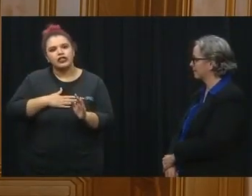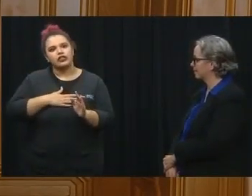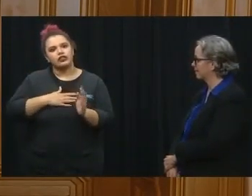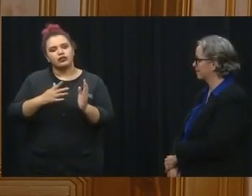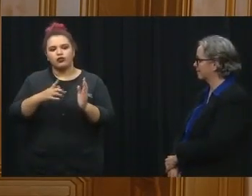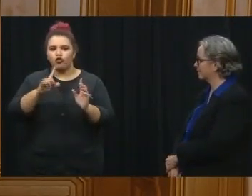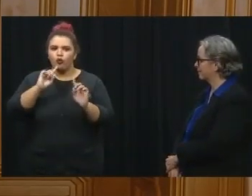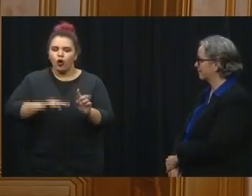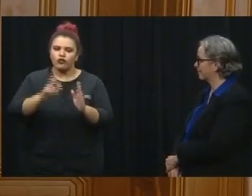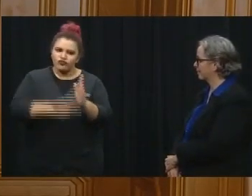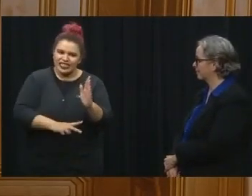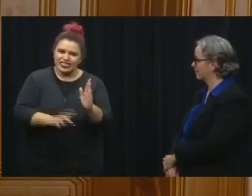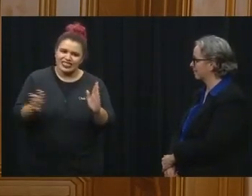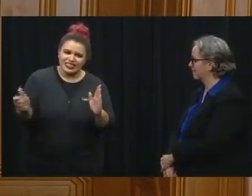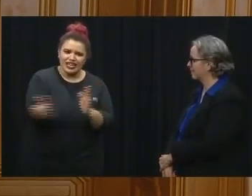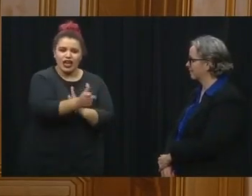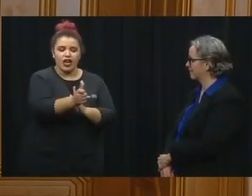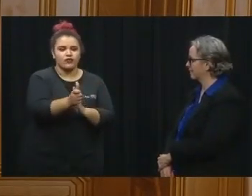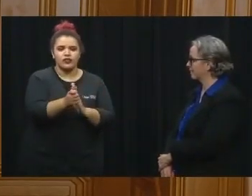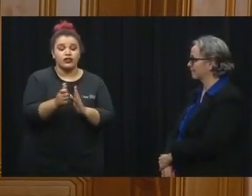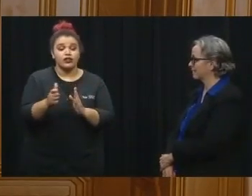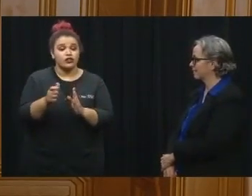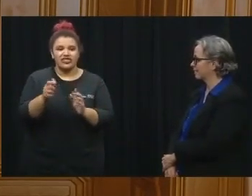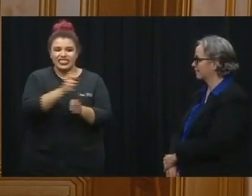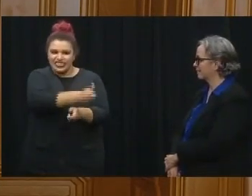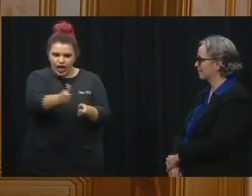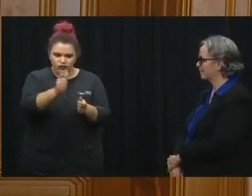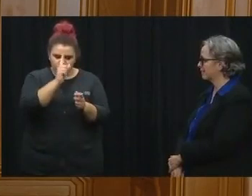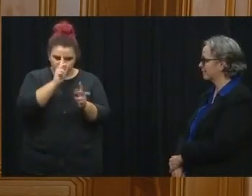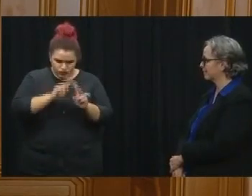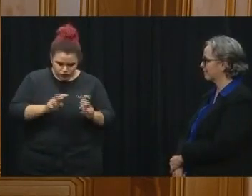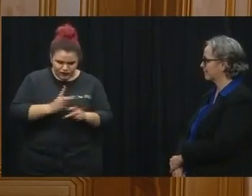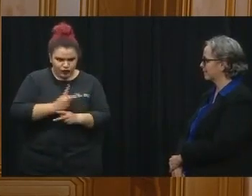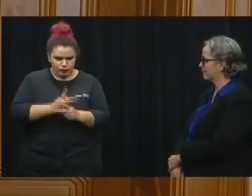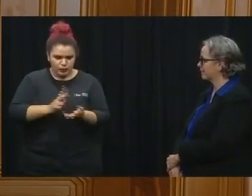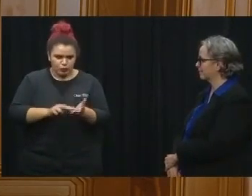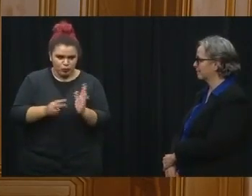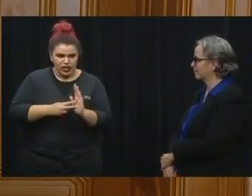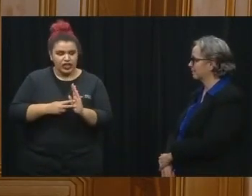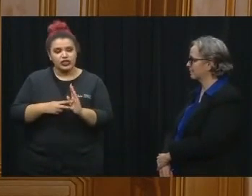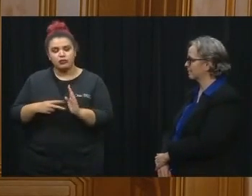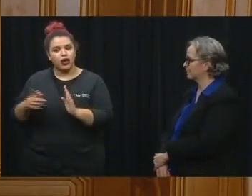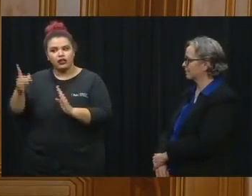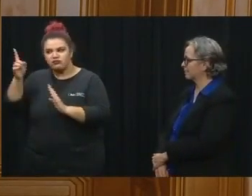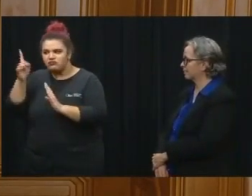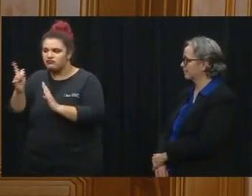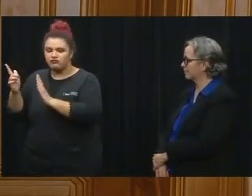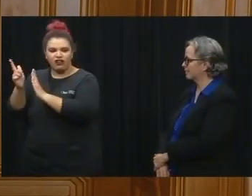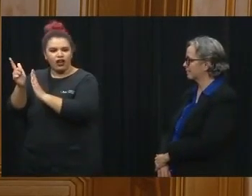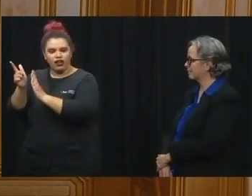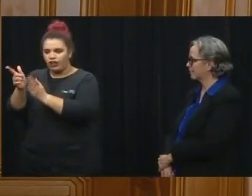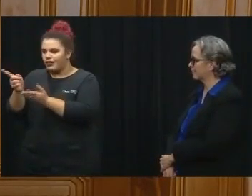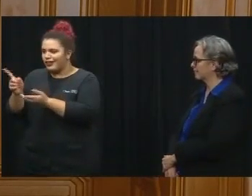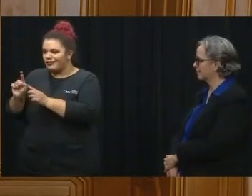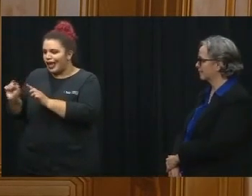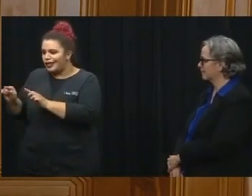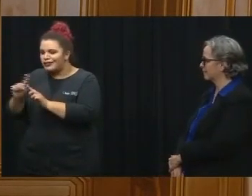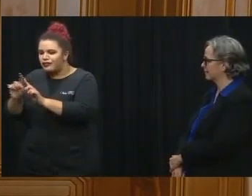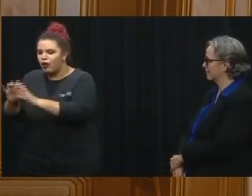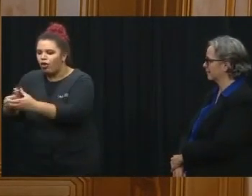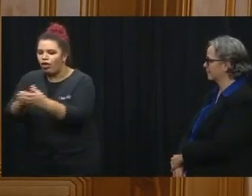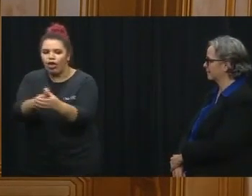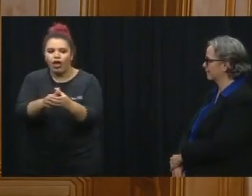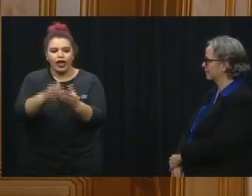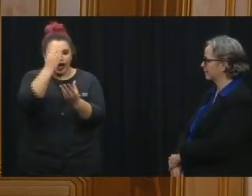it, local health departments can't interpret it, but at some point, there may be expensive litigation with abortion clinics or with